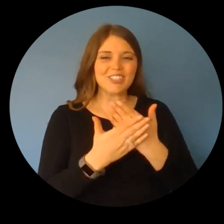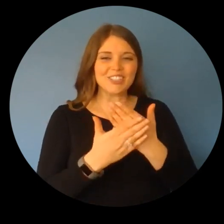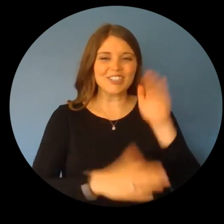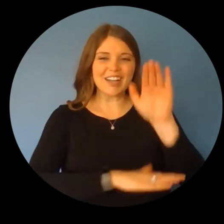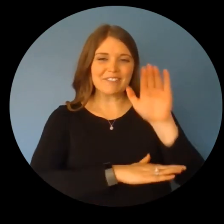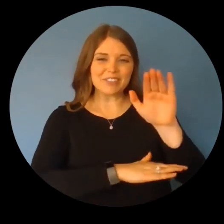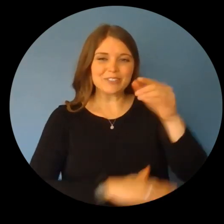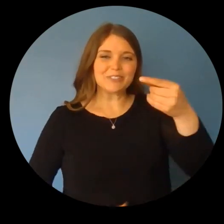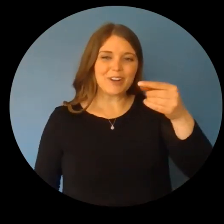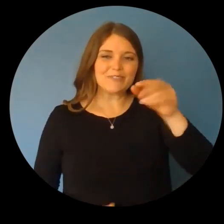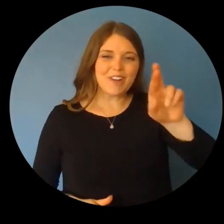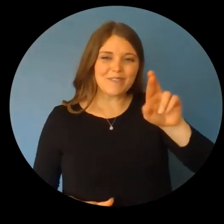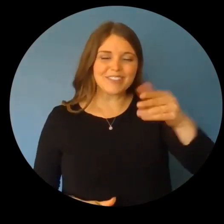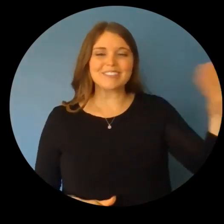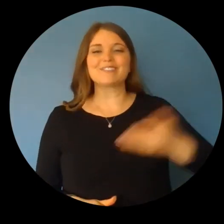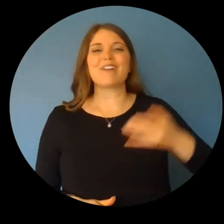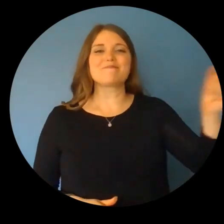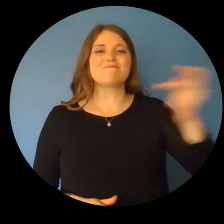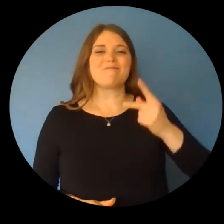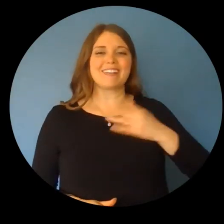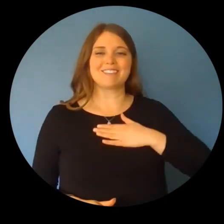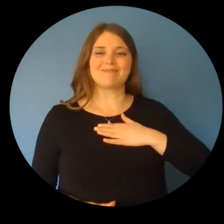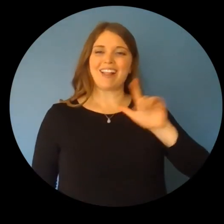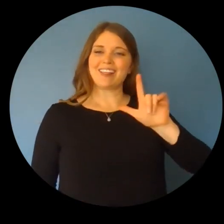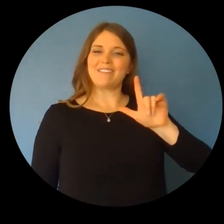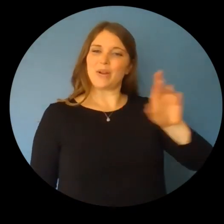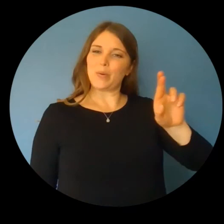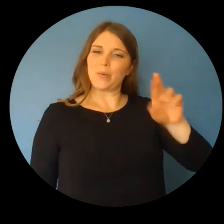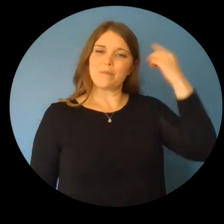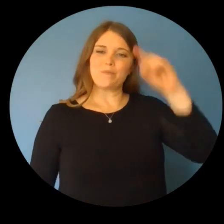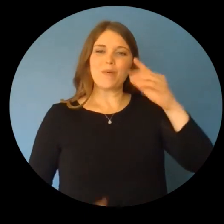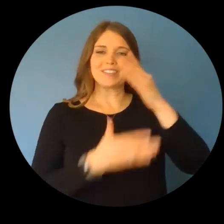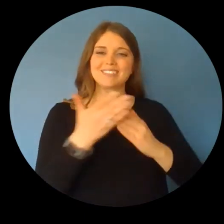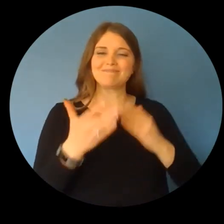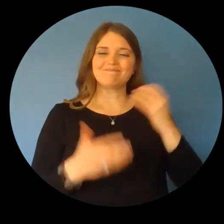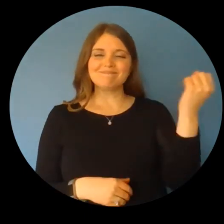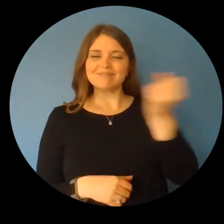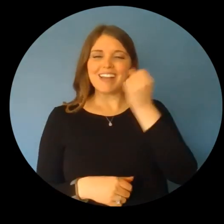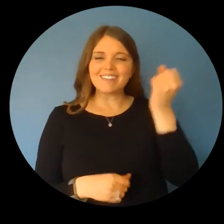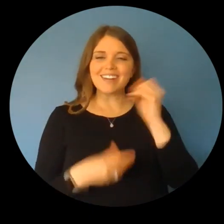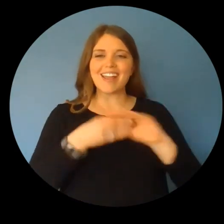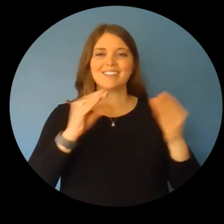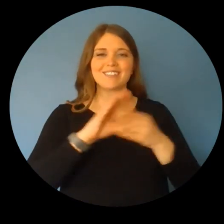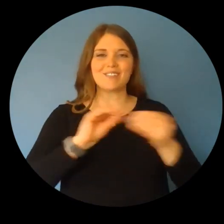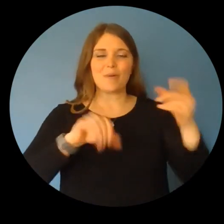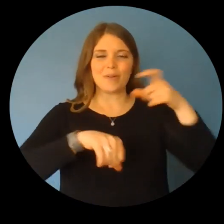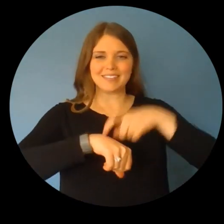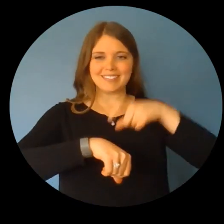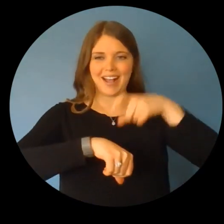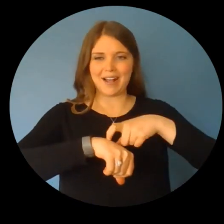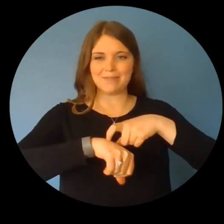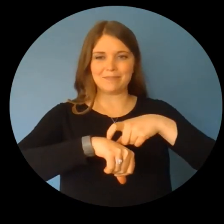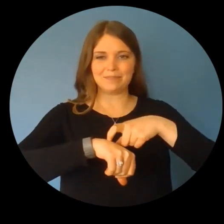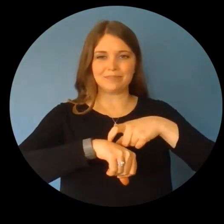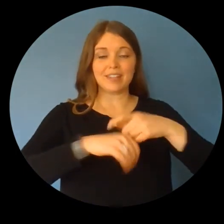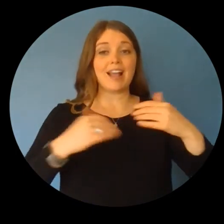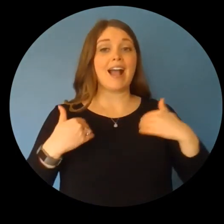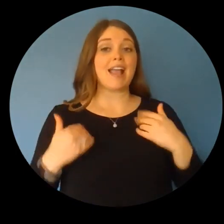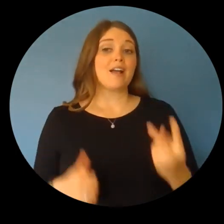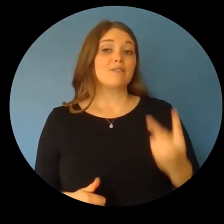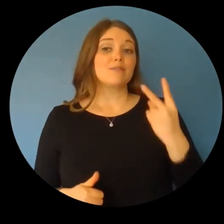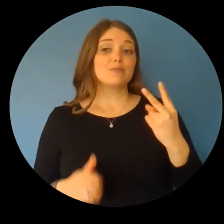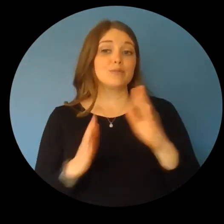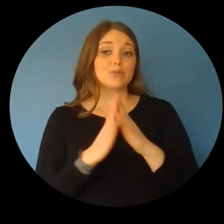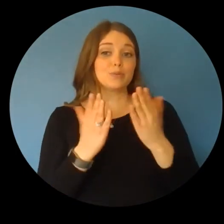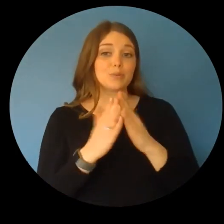afternoon, Grand Rapids, and welcome back to my living room for some Saturday story time. I have a couple of books to share with